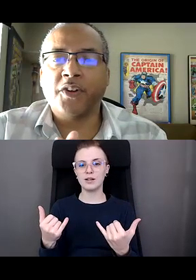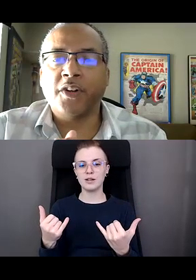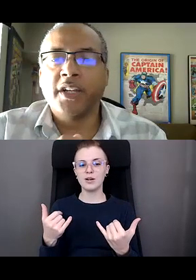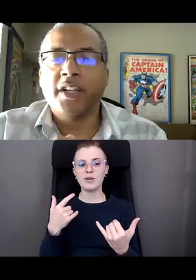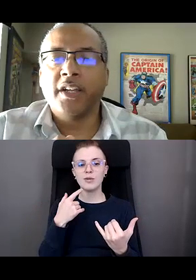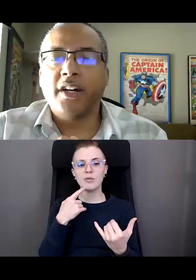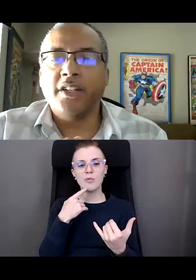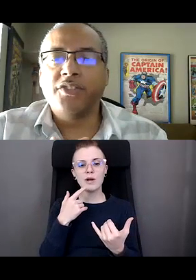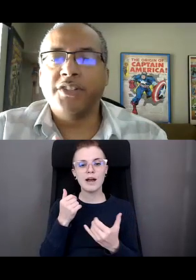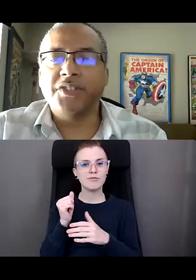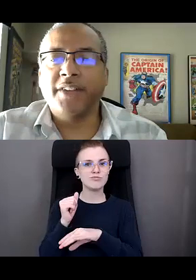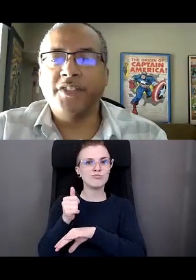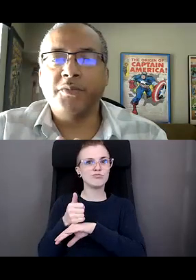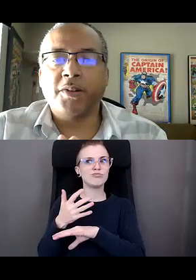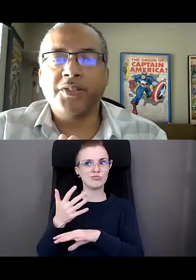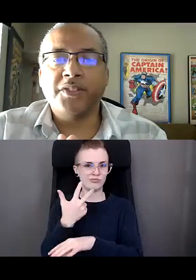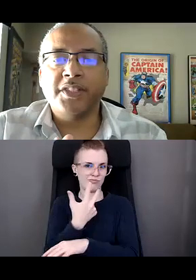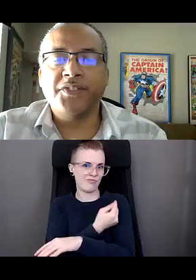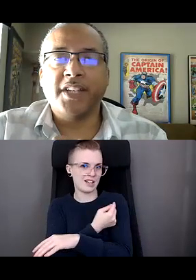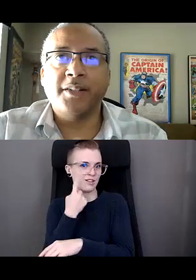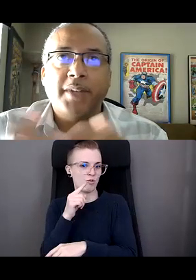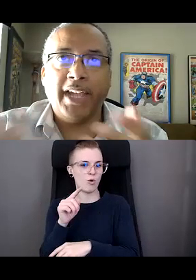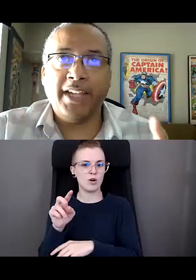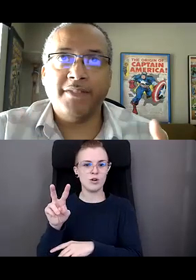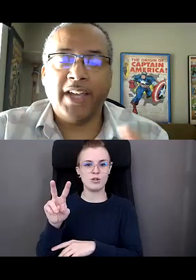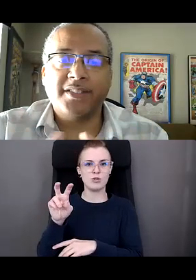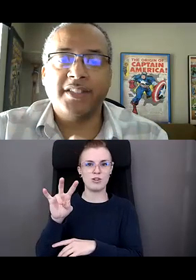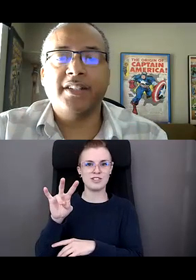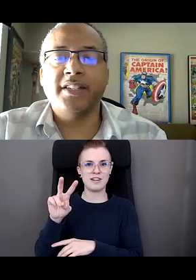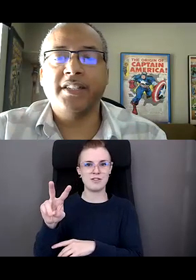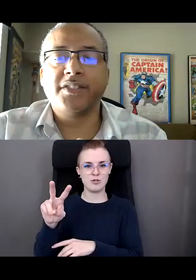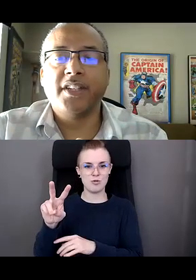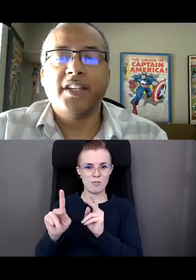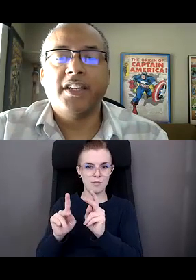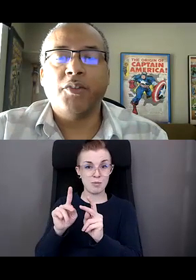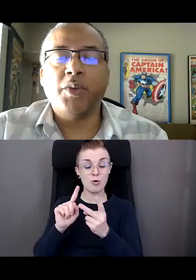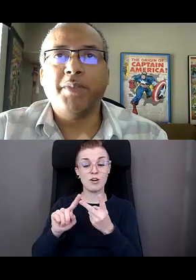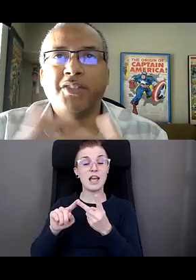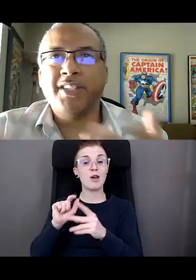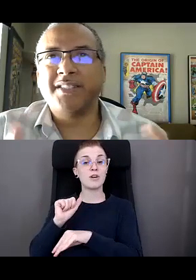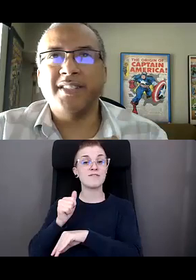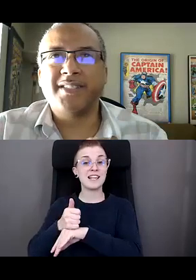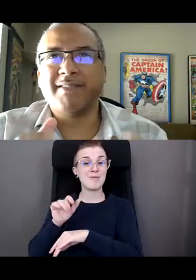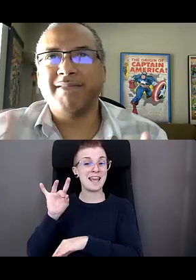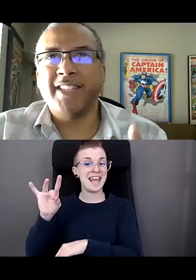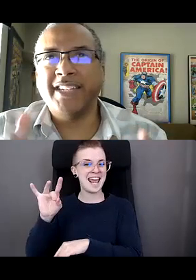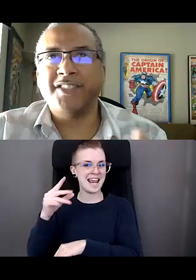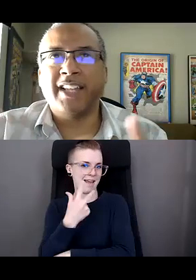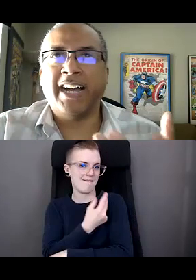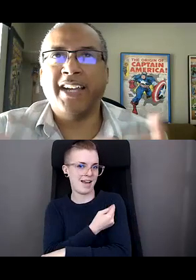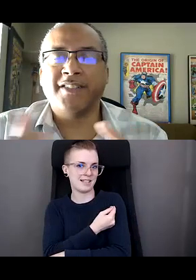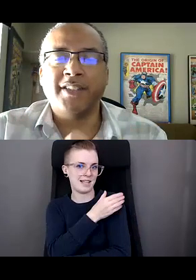vaccinations for 272 persons and have set up 8 vaccine clinics. And we've been doing this since